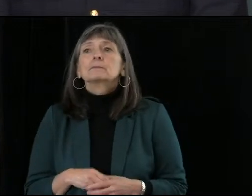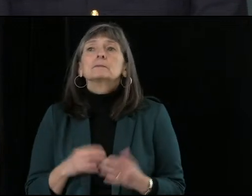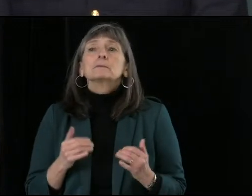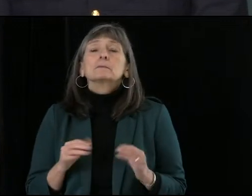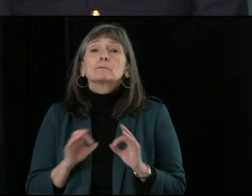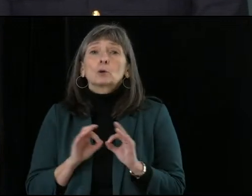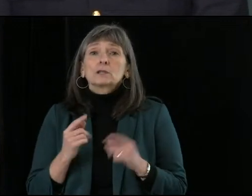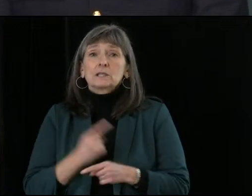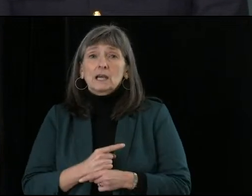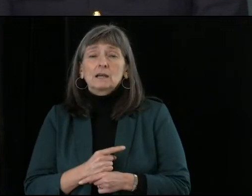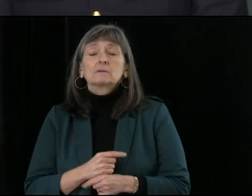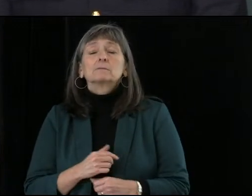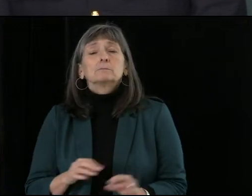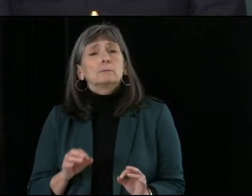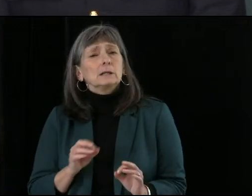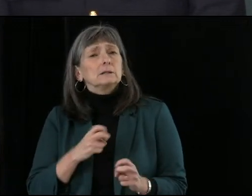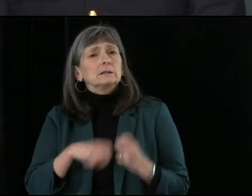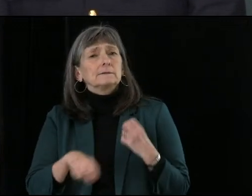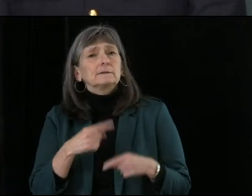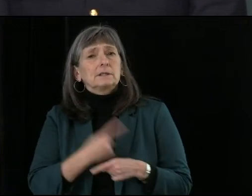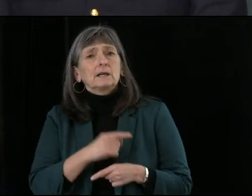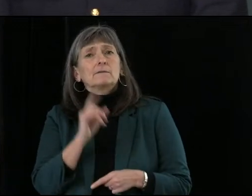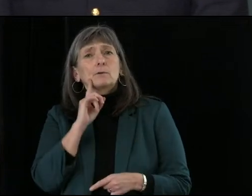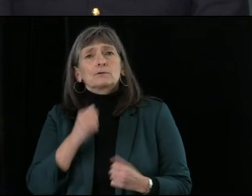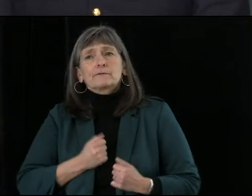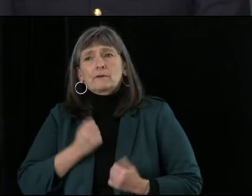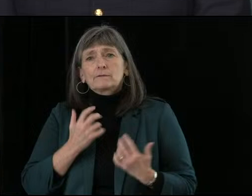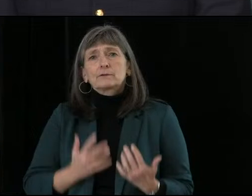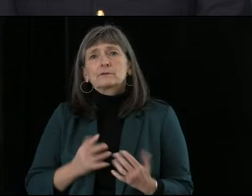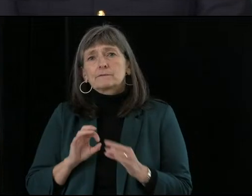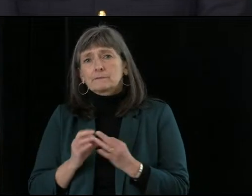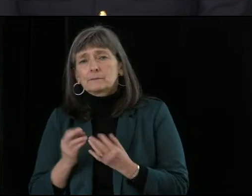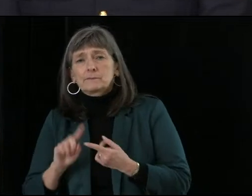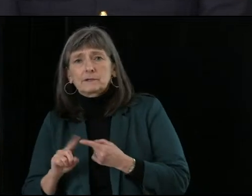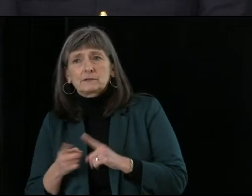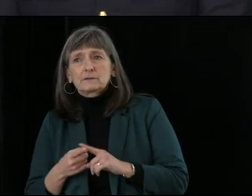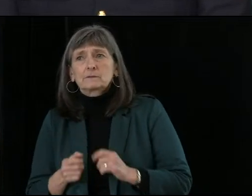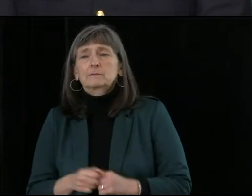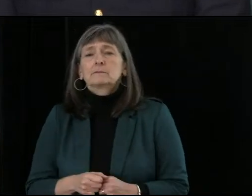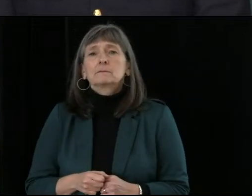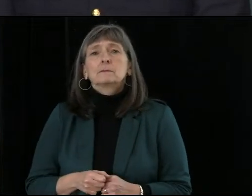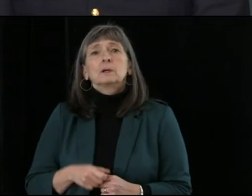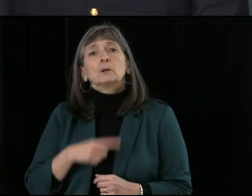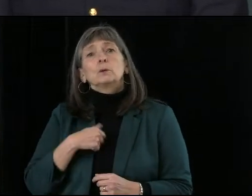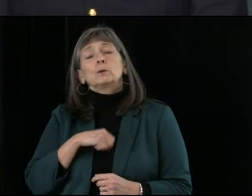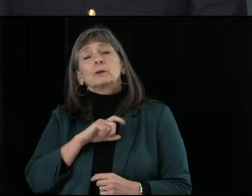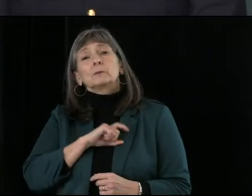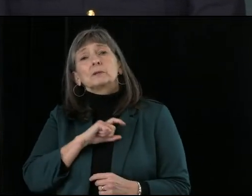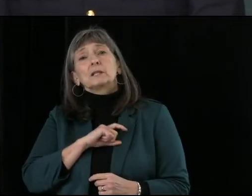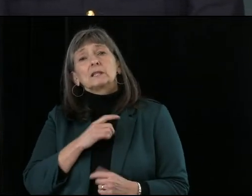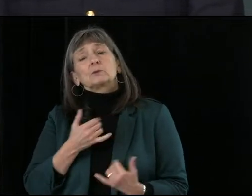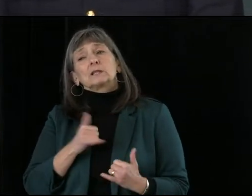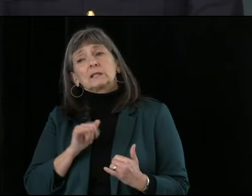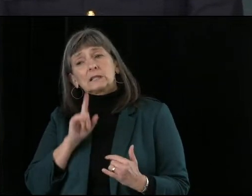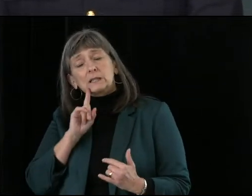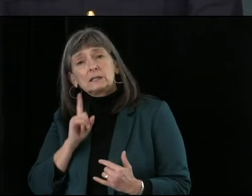for survivors, families, and friends. While we, as a police agency, continue to dedicate resources to